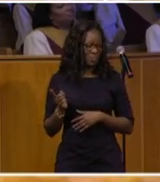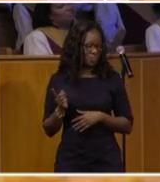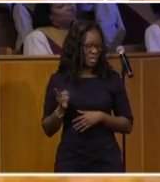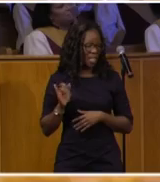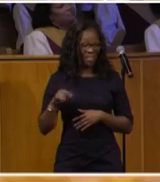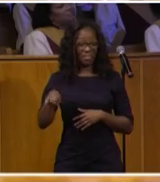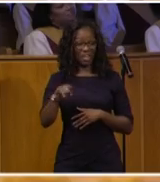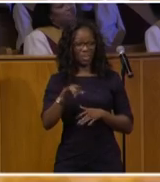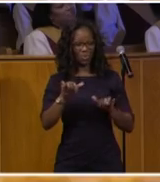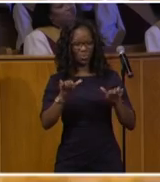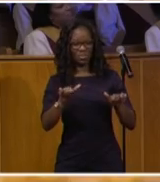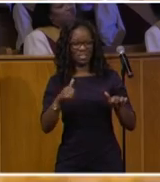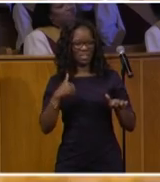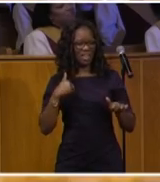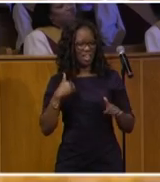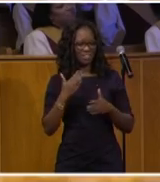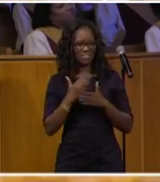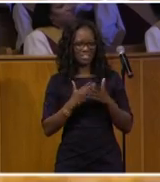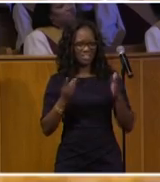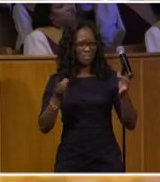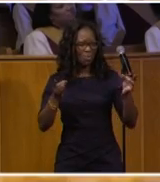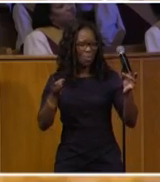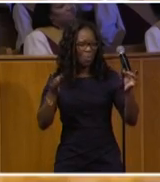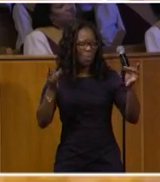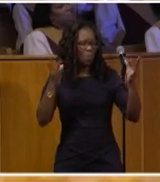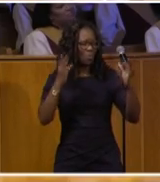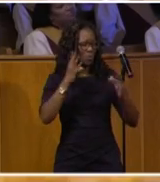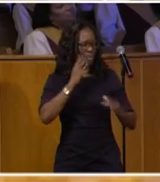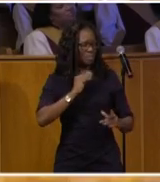that you can have some horrible